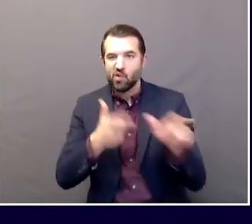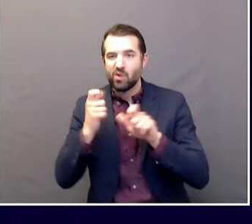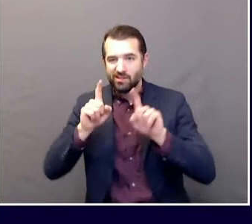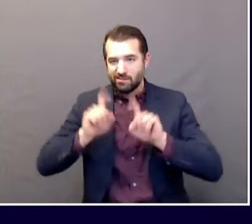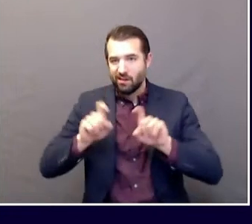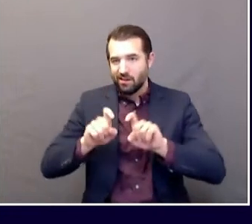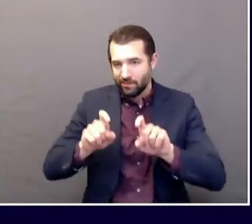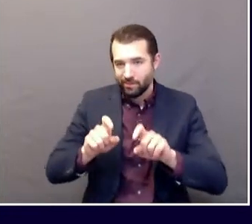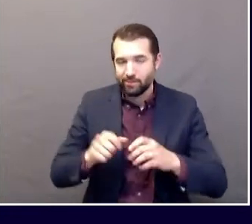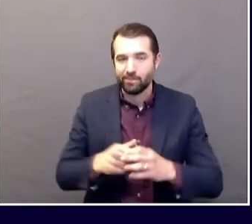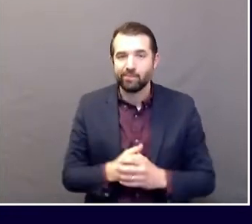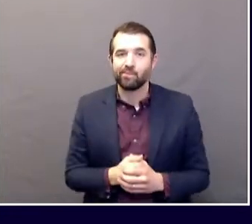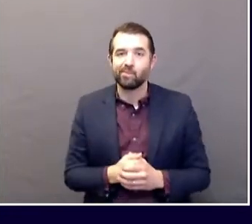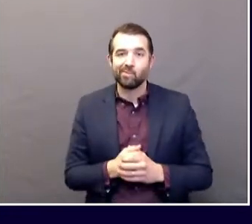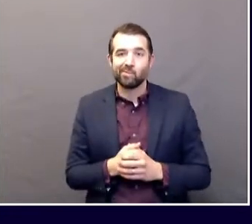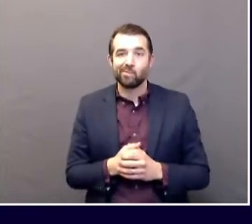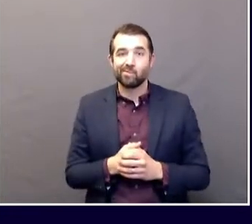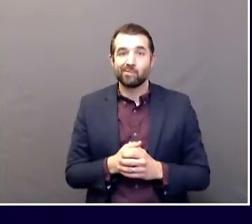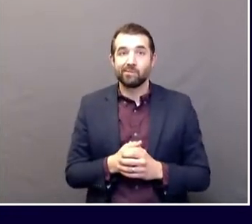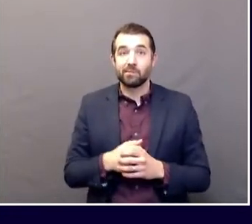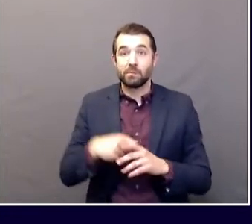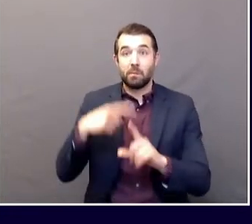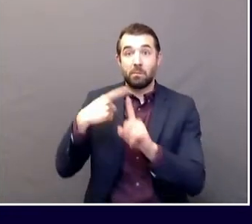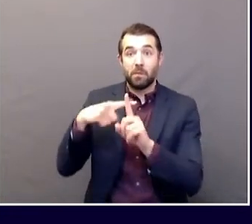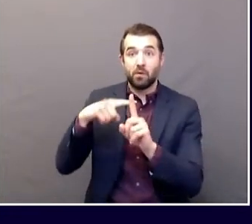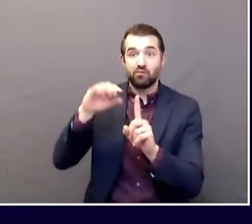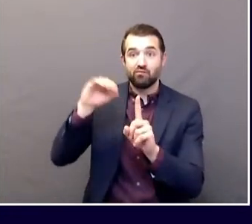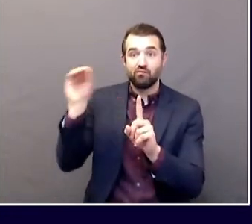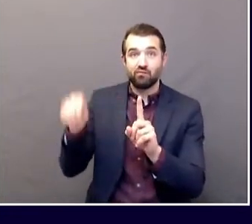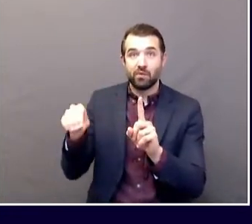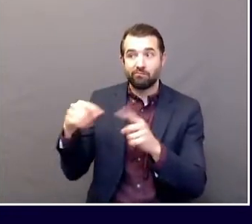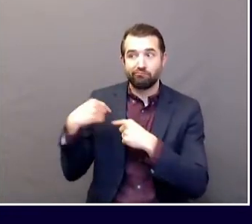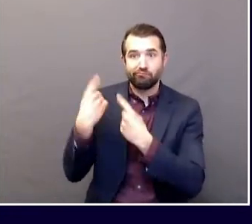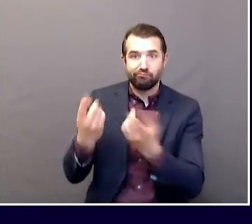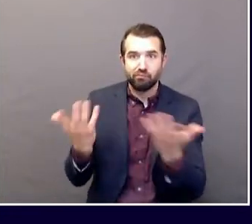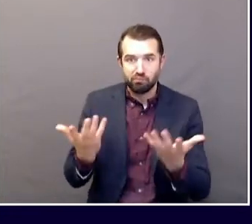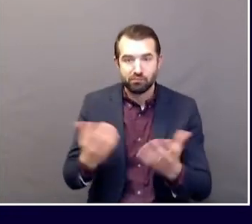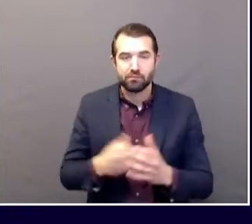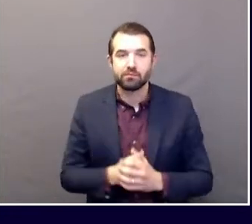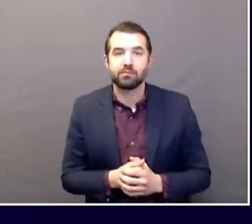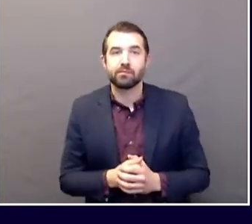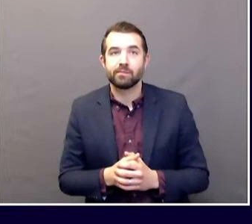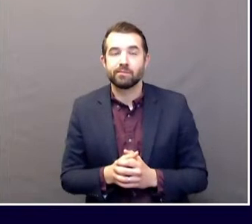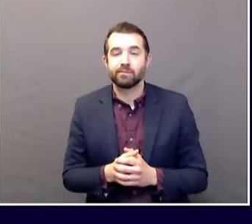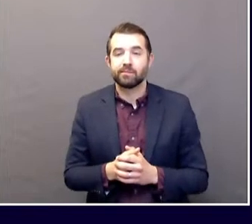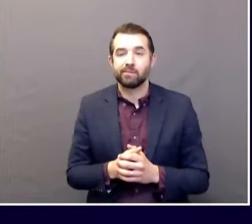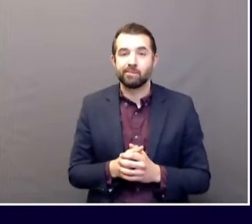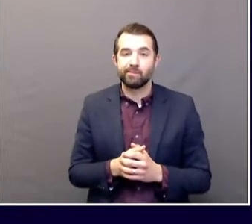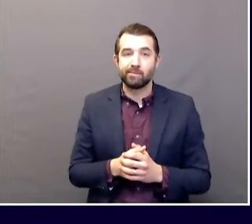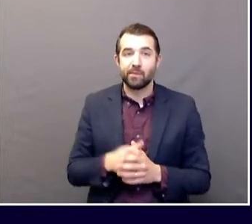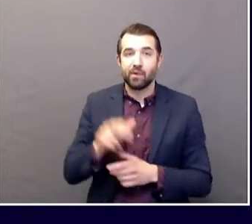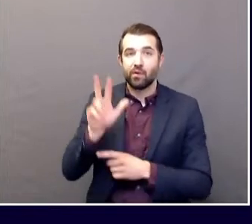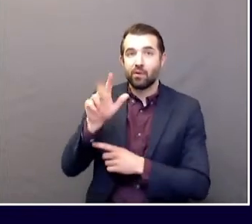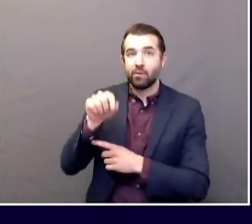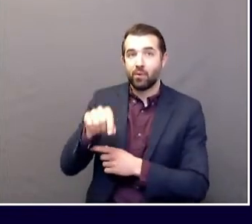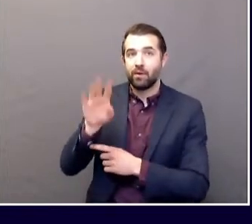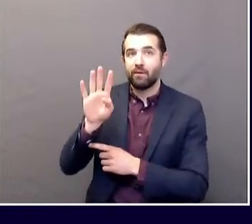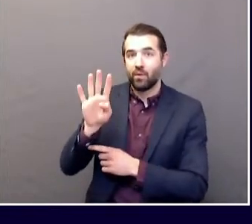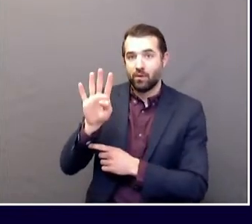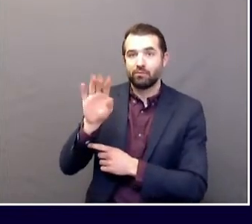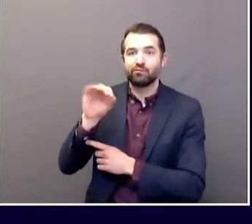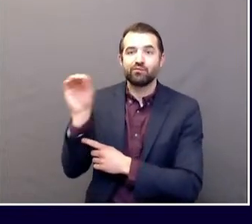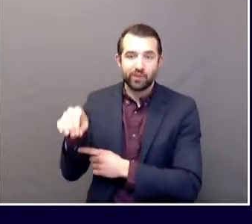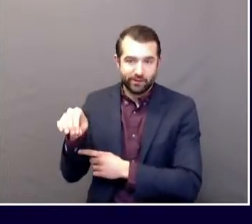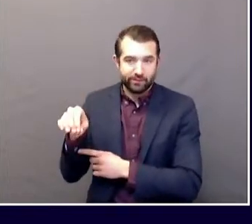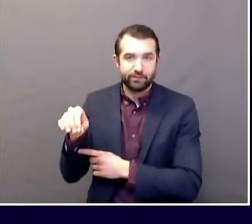testing positivity. The antigen positivity rate now stands at 3.4%, with